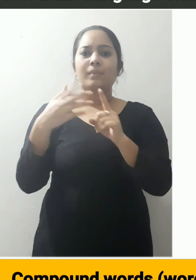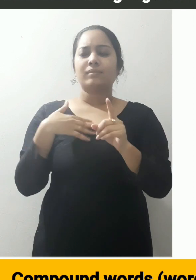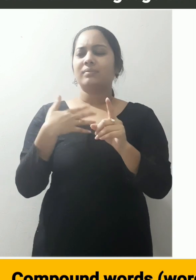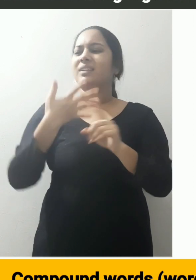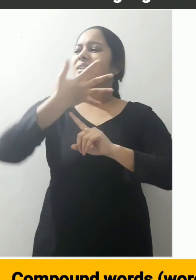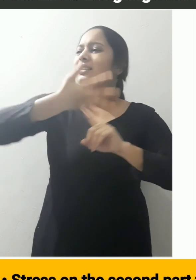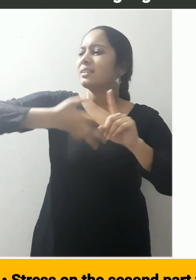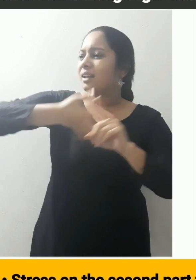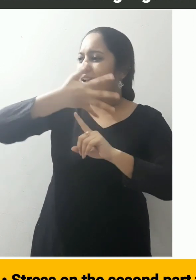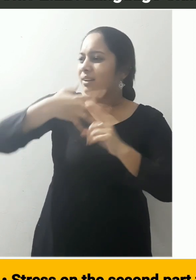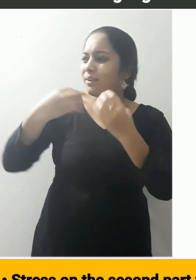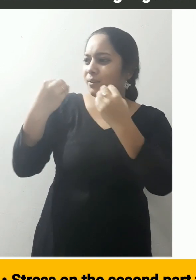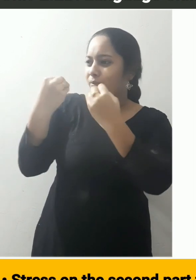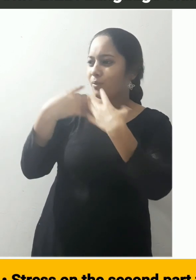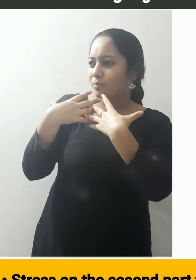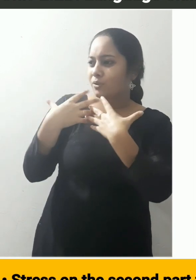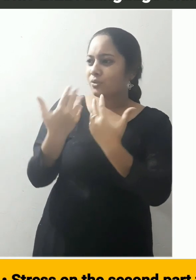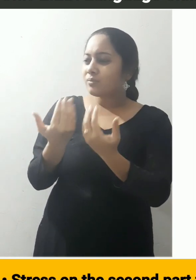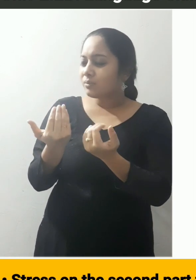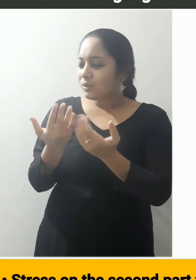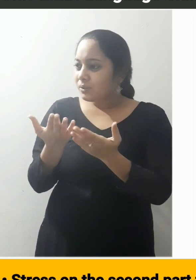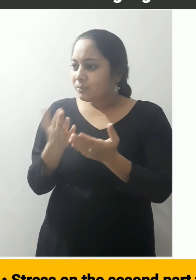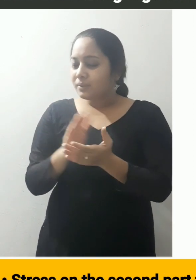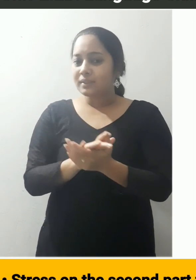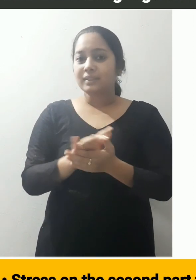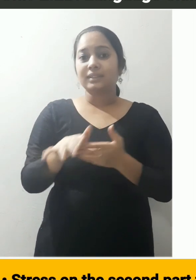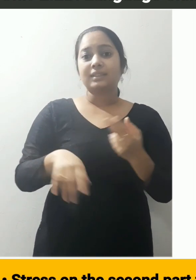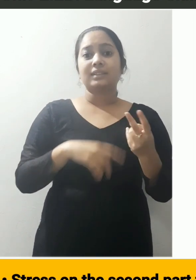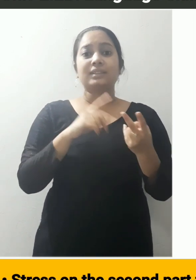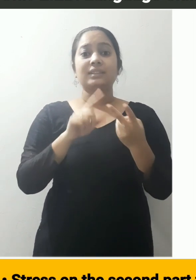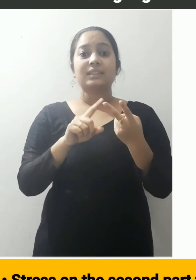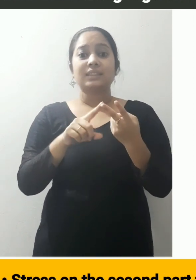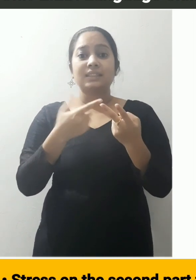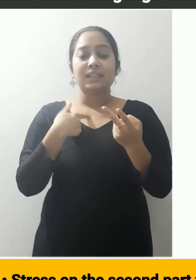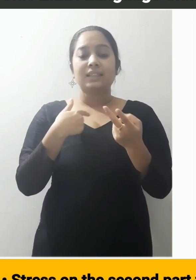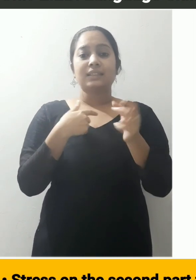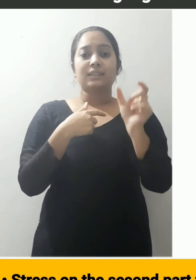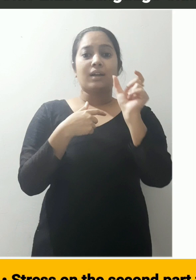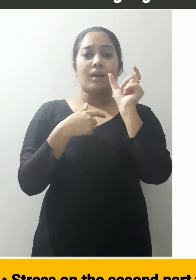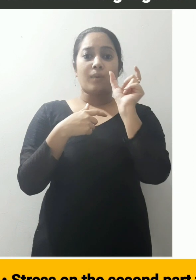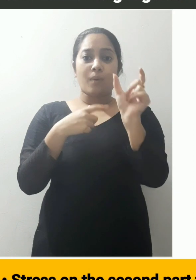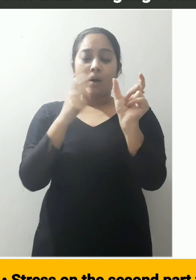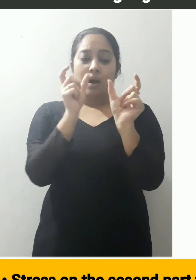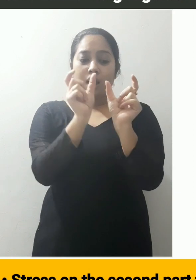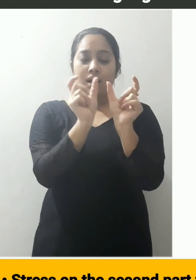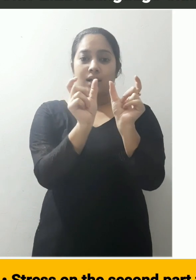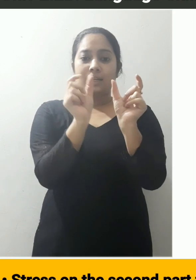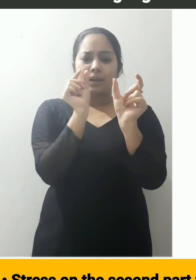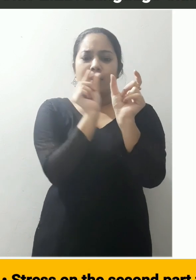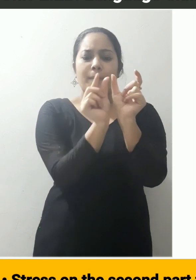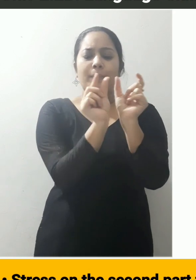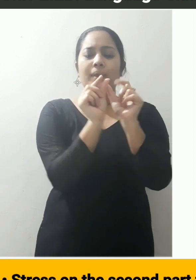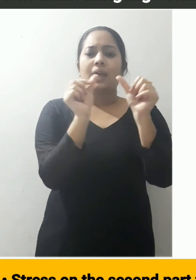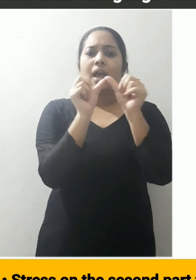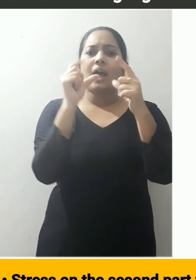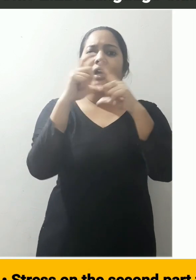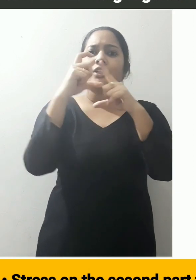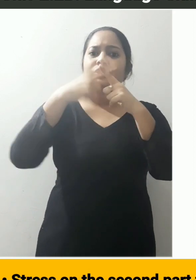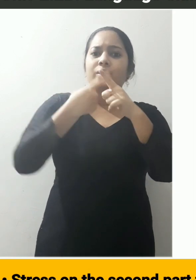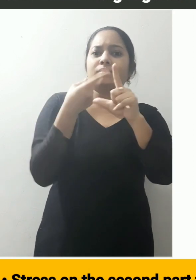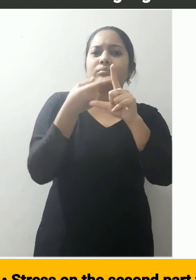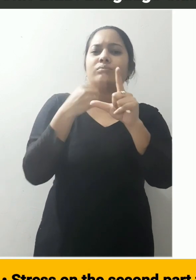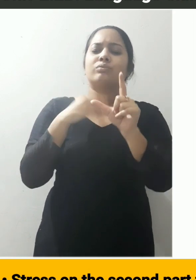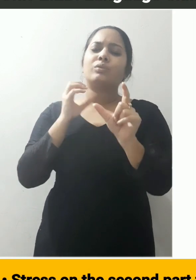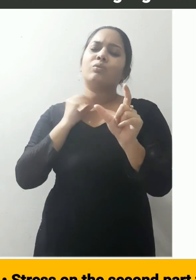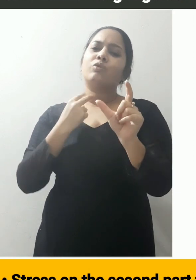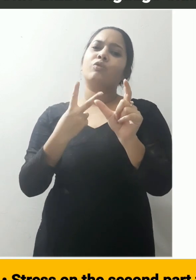ma'am? Stress on the second part of adjectives. Examples: A.